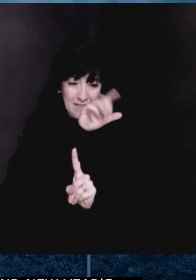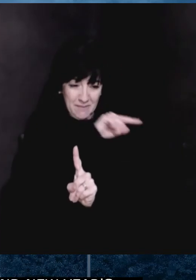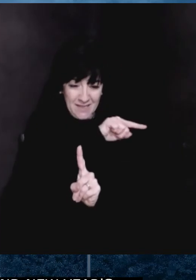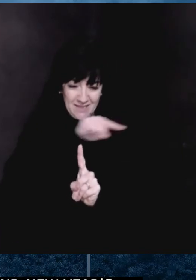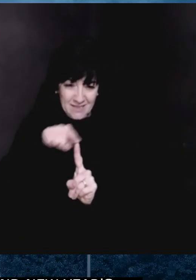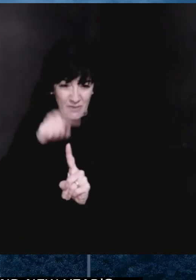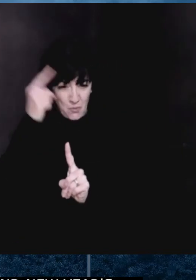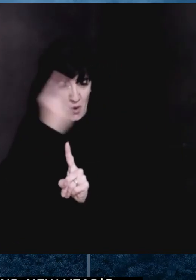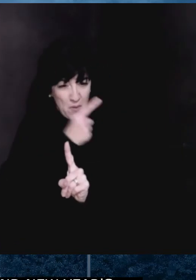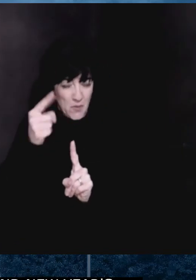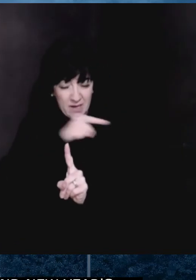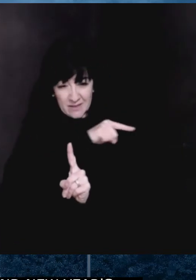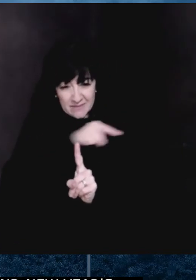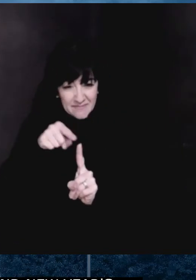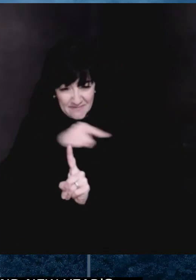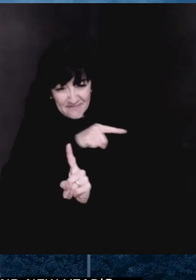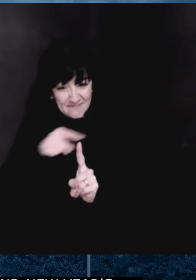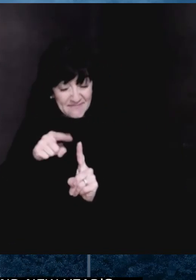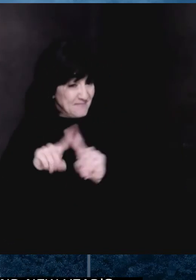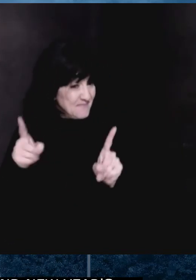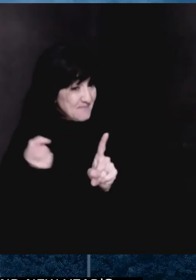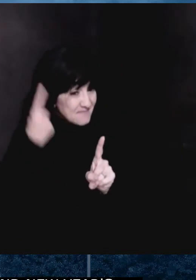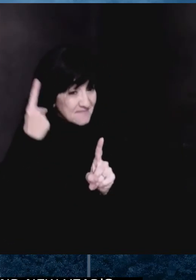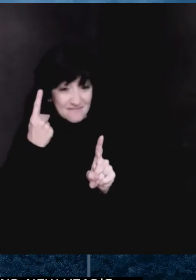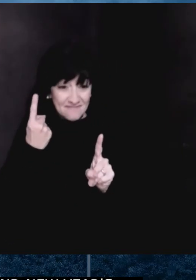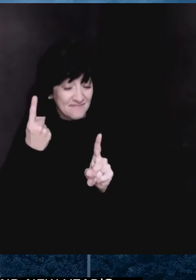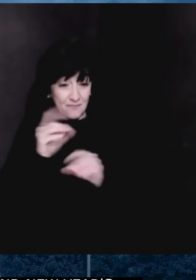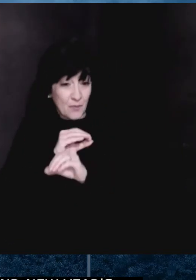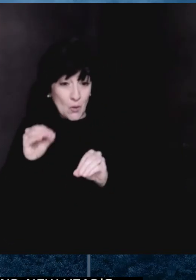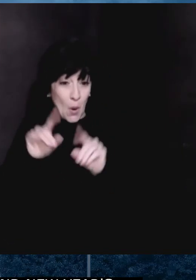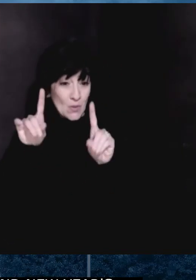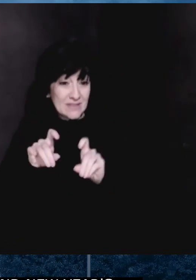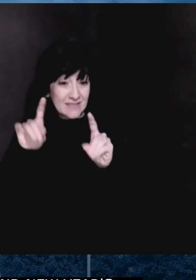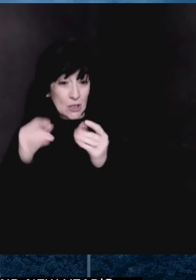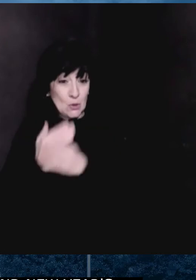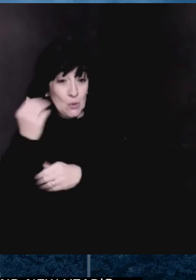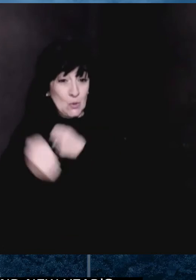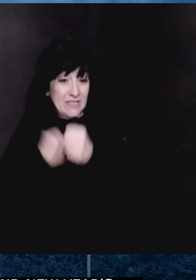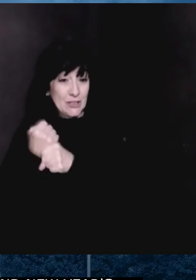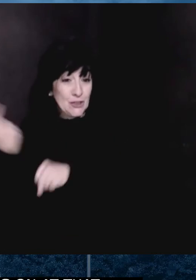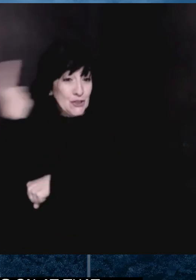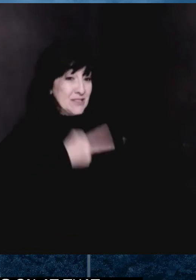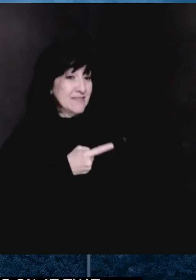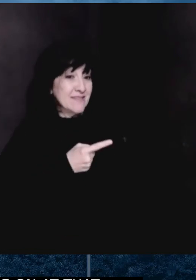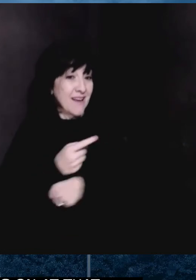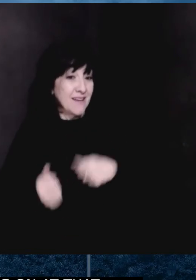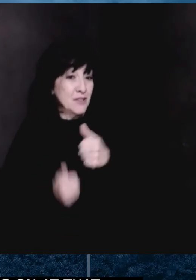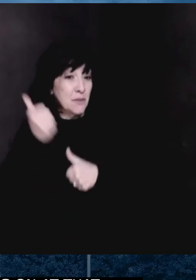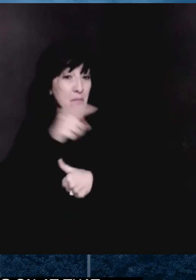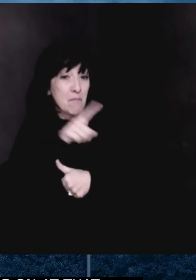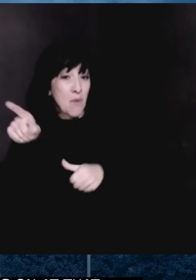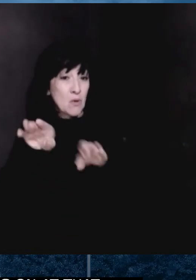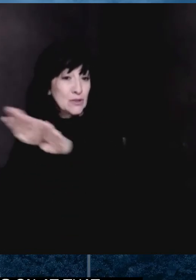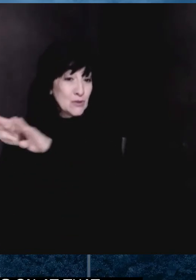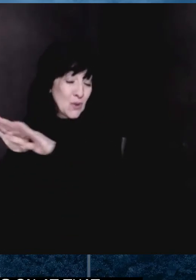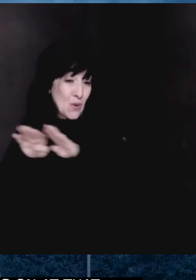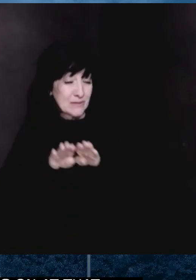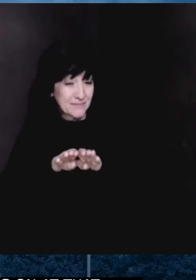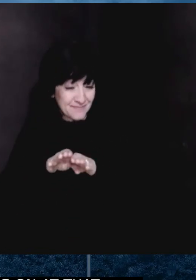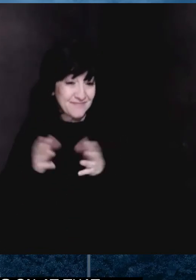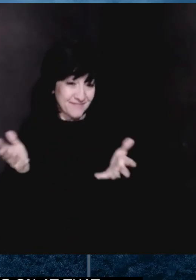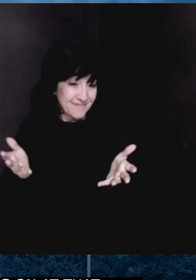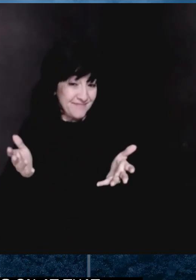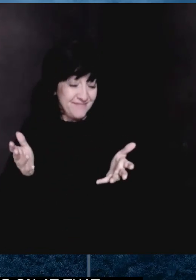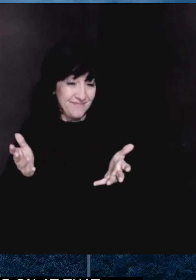or after is when, we would expect our numbers to go up, possibly more. And then, of course, again, a